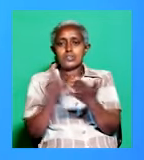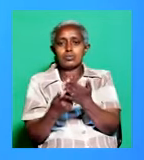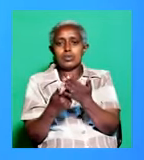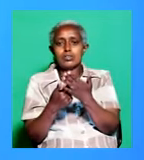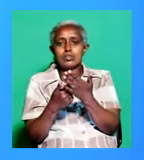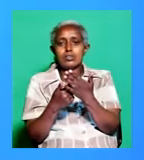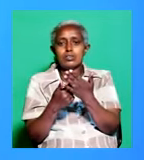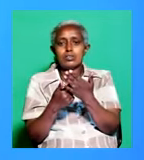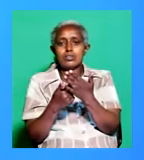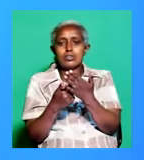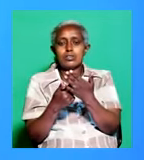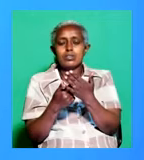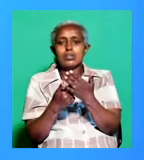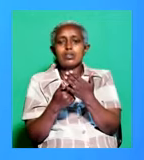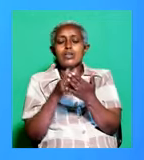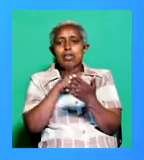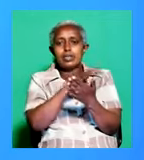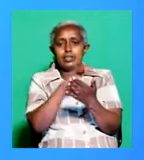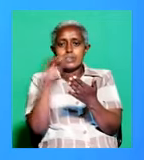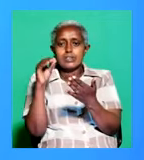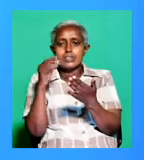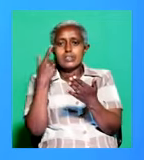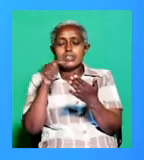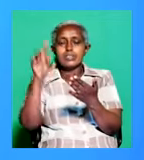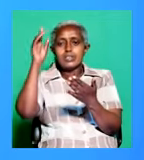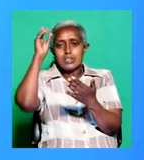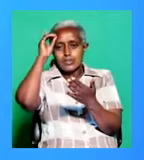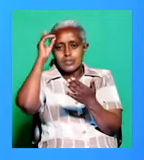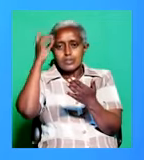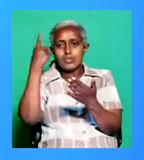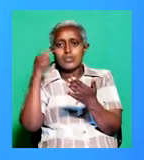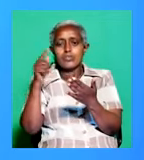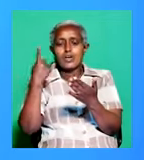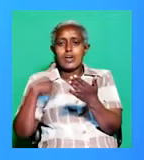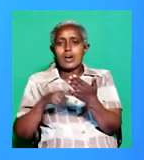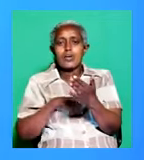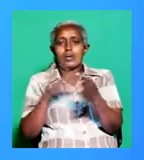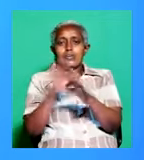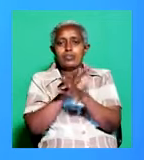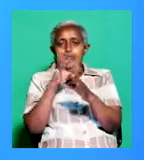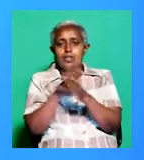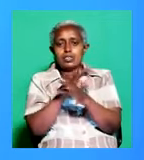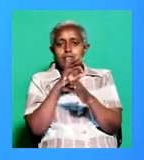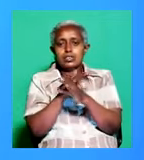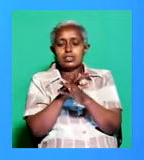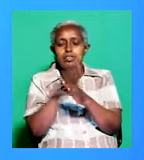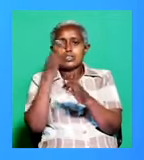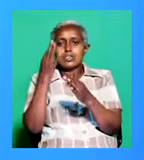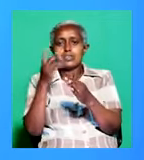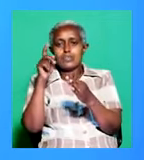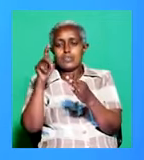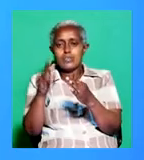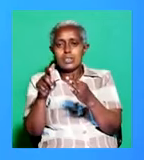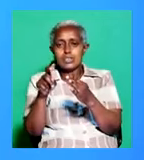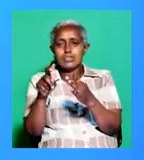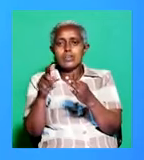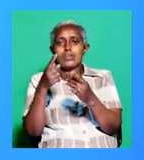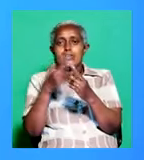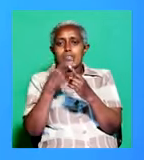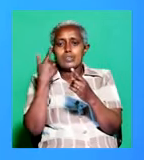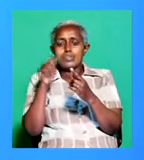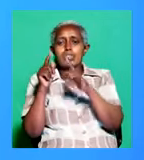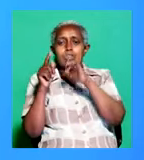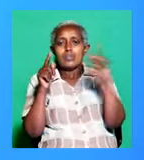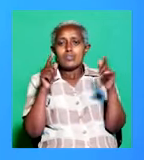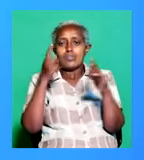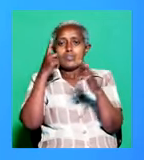one, and the derivative of our function f of x from the